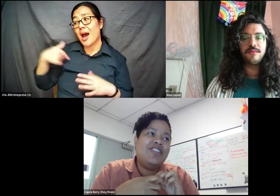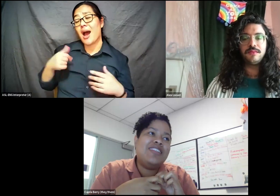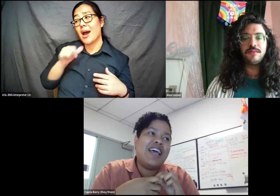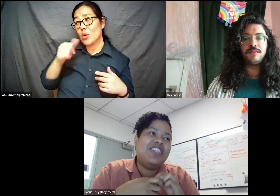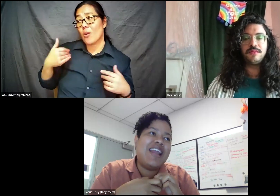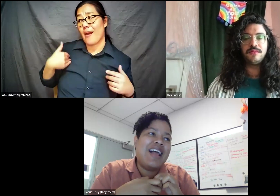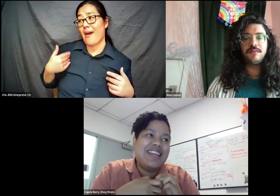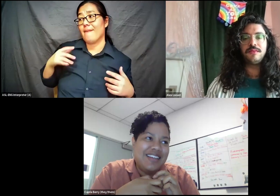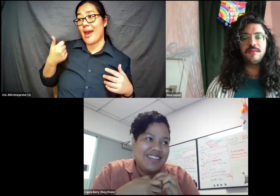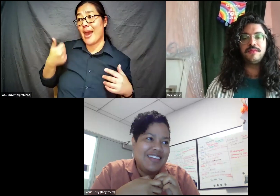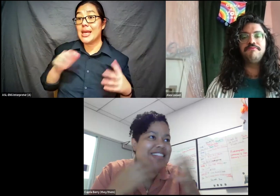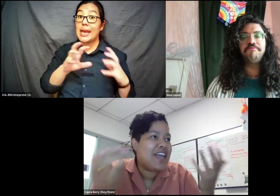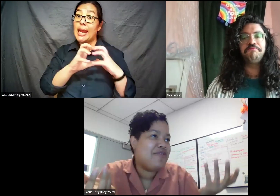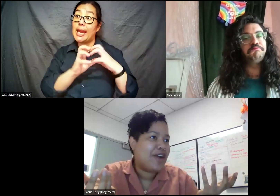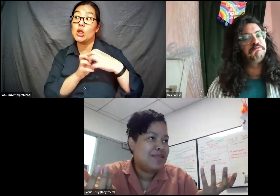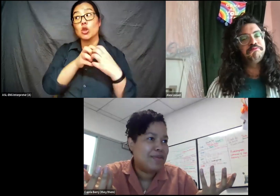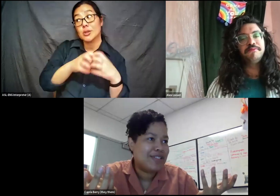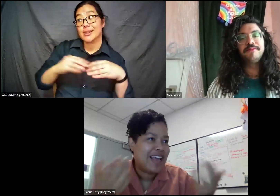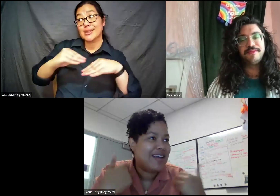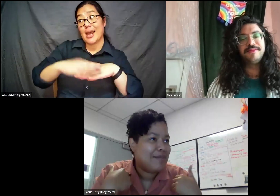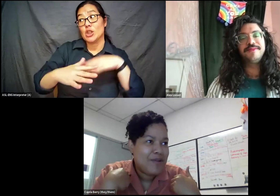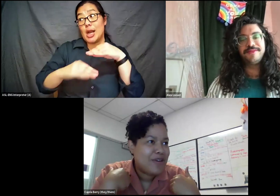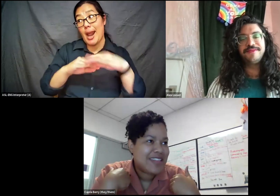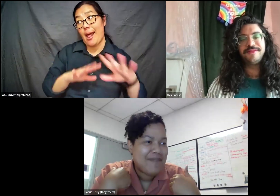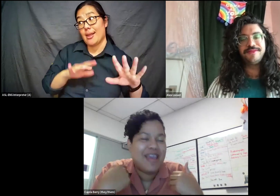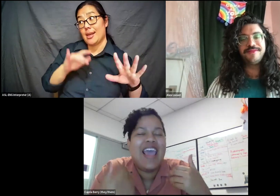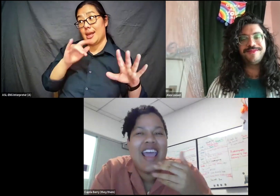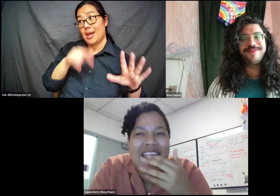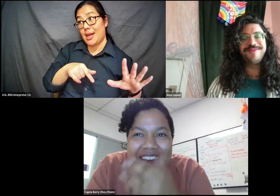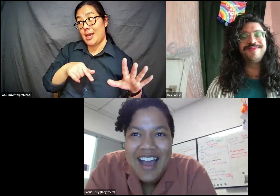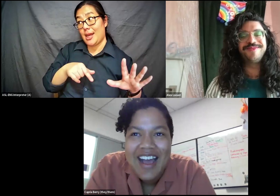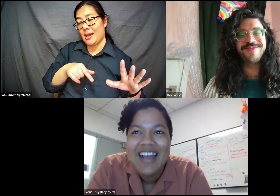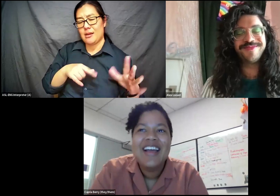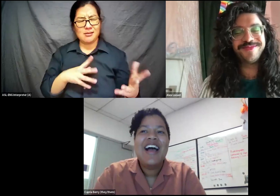differ from disability community building?